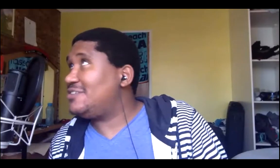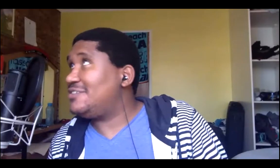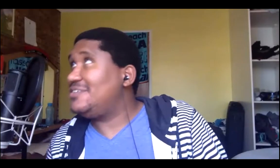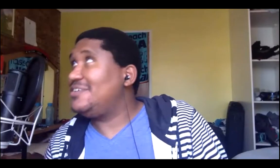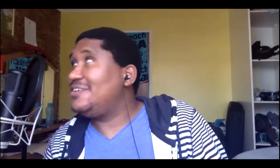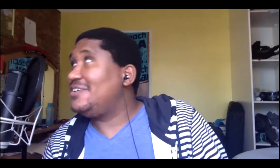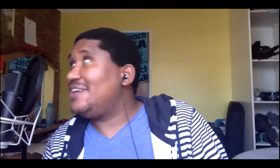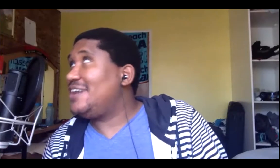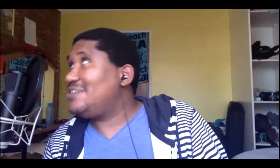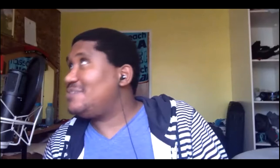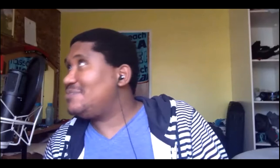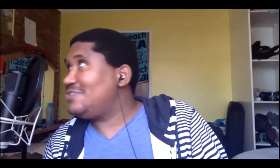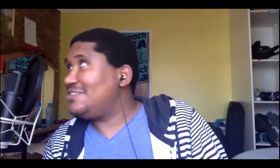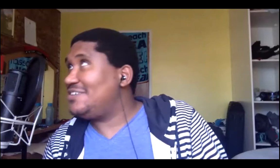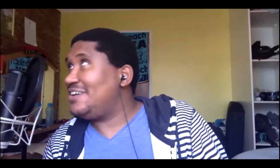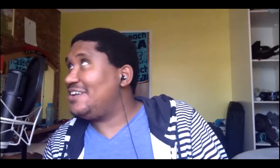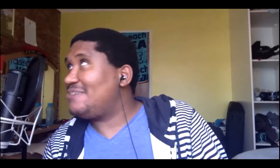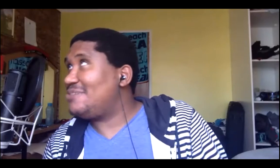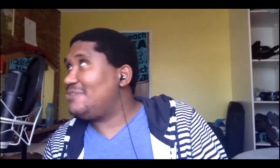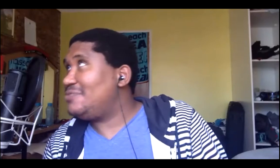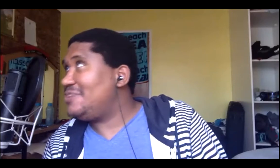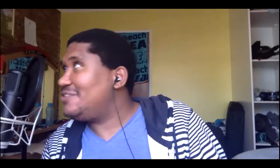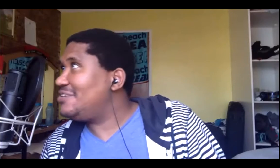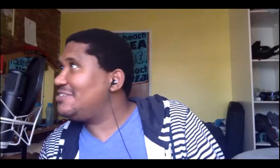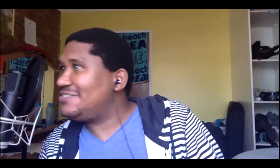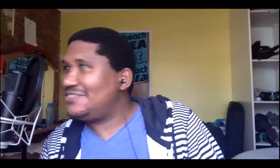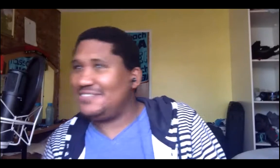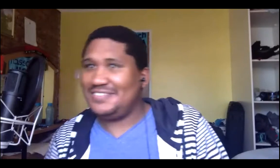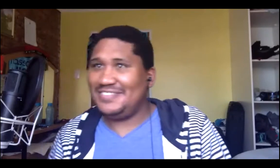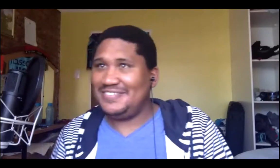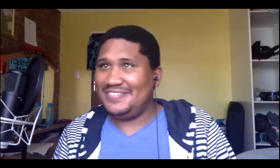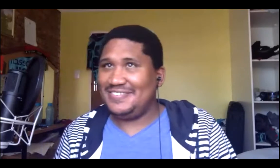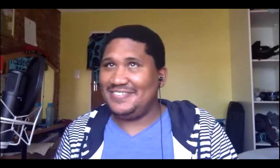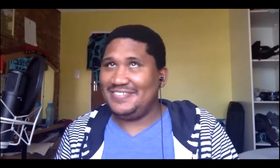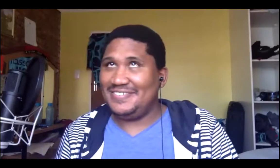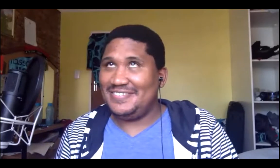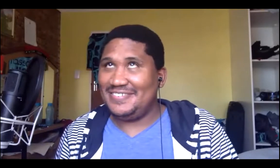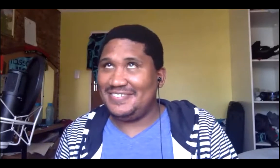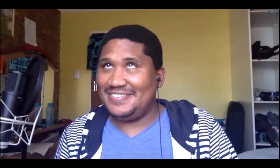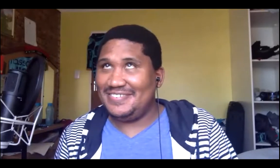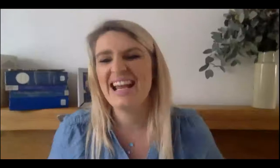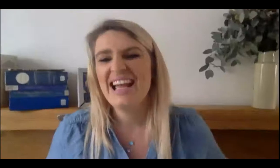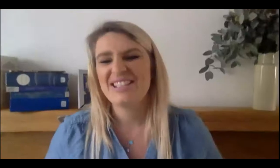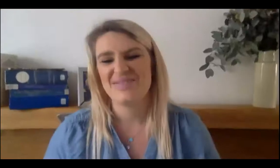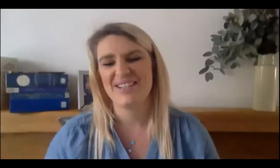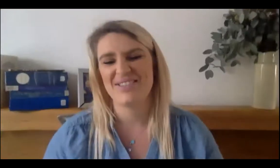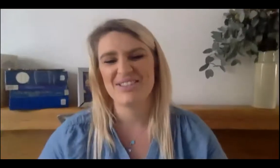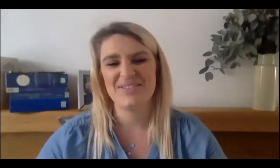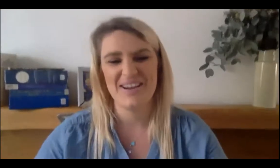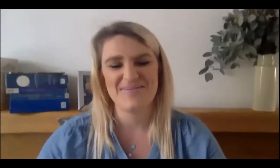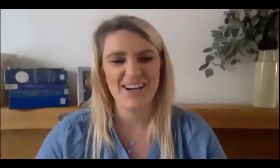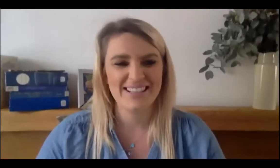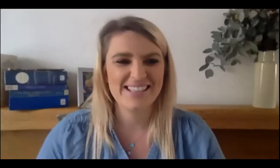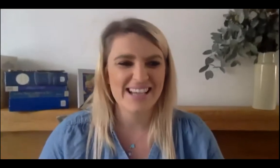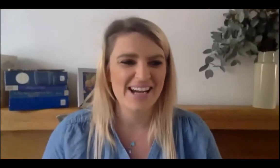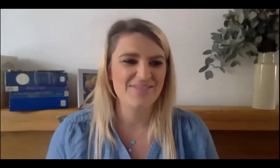songwriter. I just make music, and I'm grateful to be here today. And again, Jermaine's also